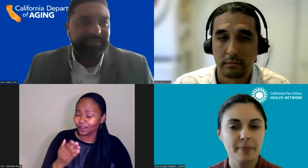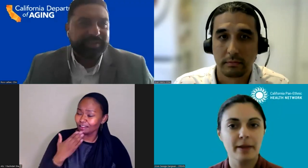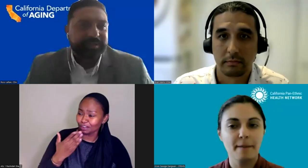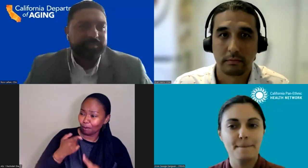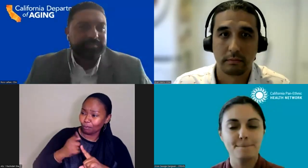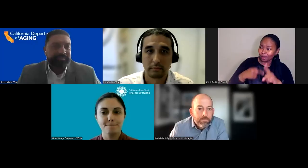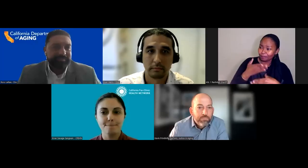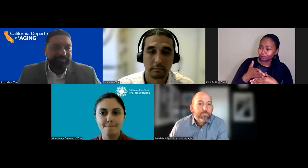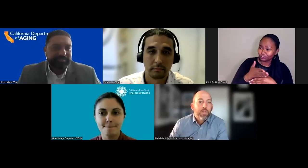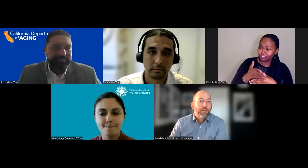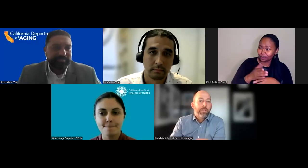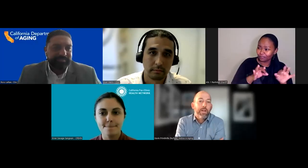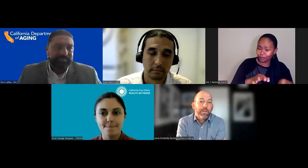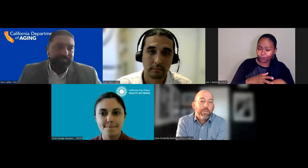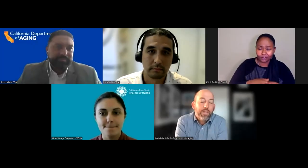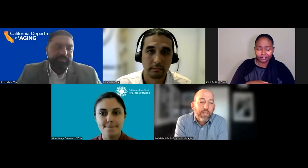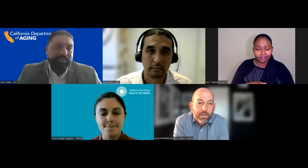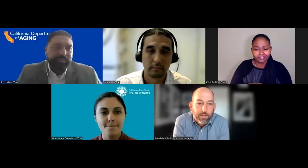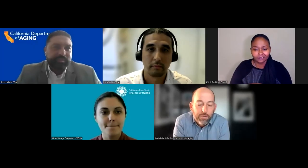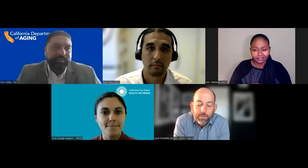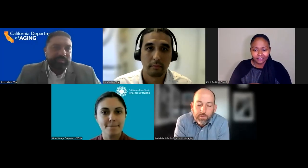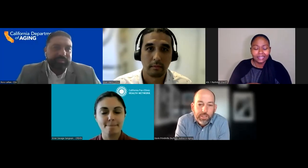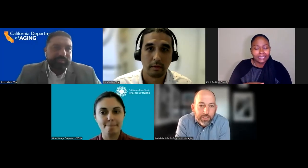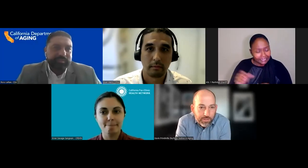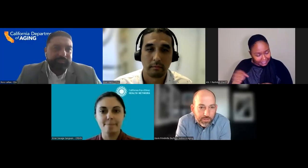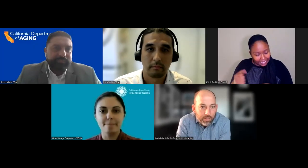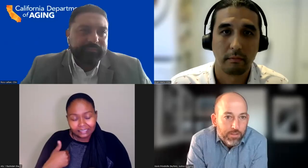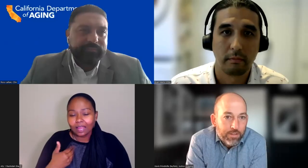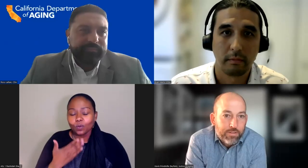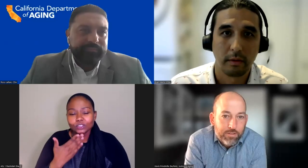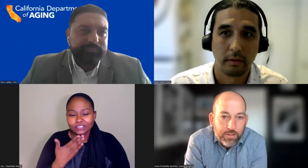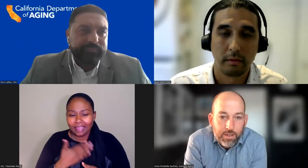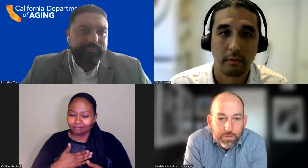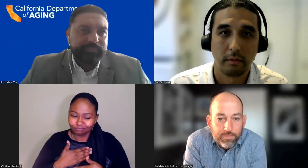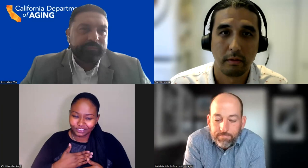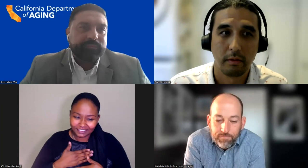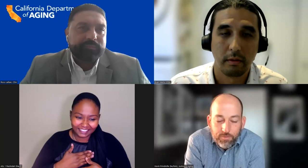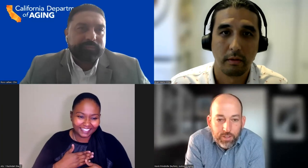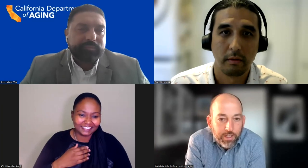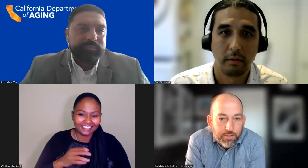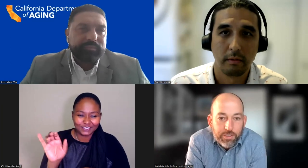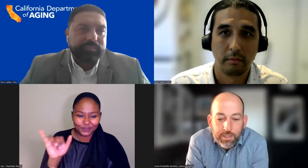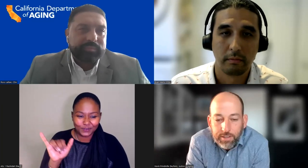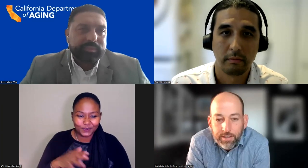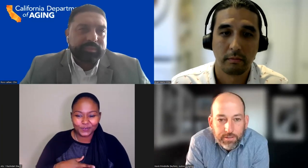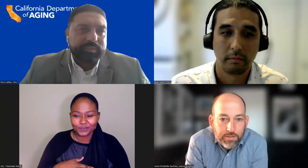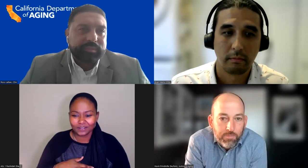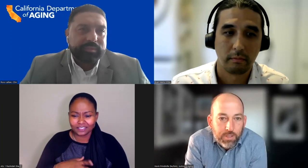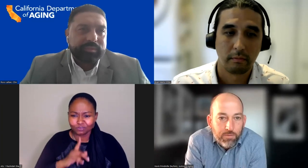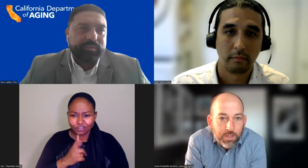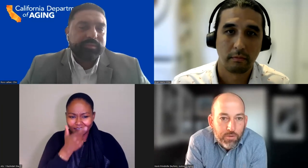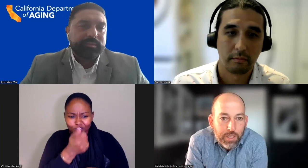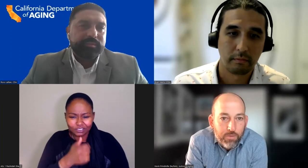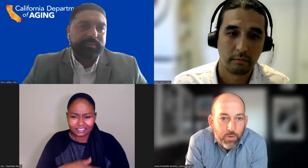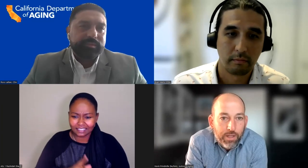Go ahead, Kevin. See your hand up. Yeah, I wanted to echo appreciation as well. This is really interesting. It